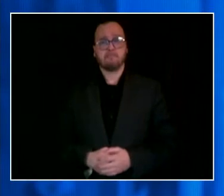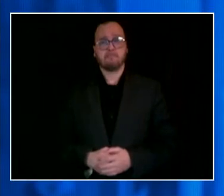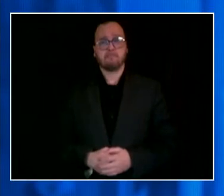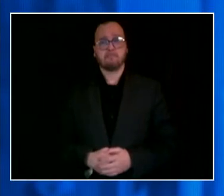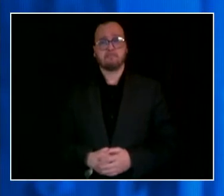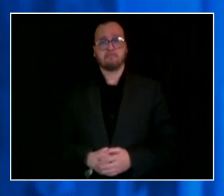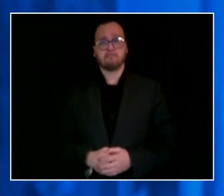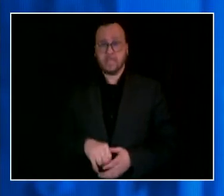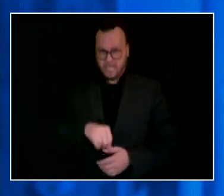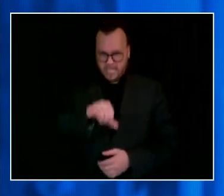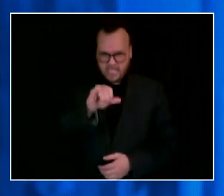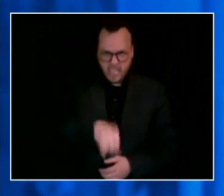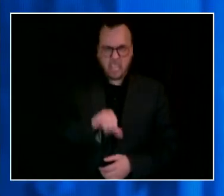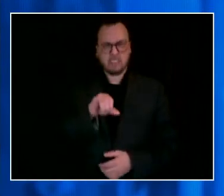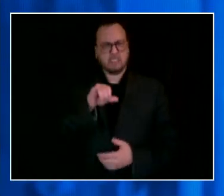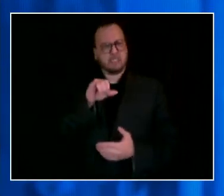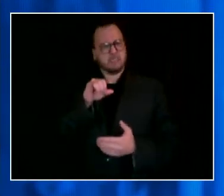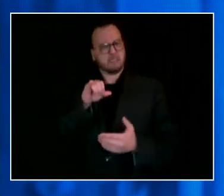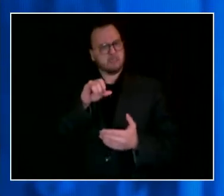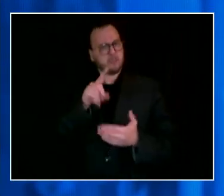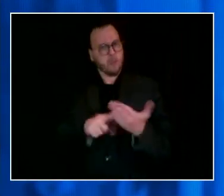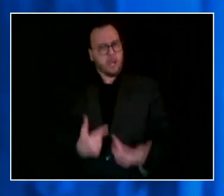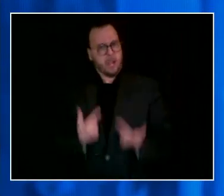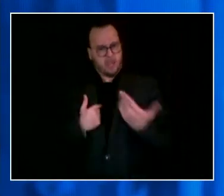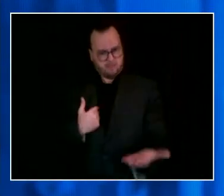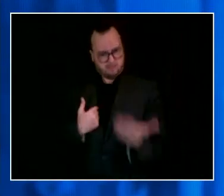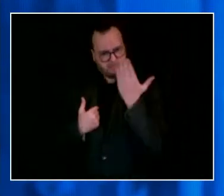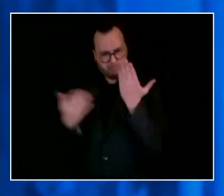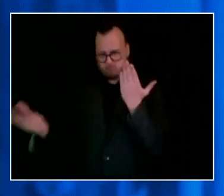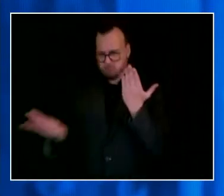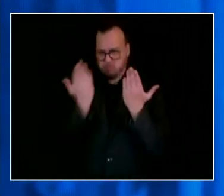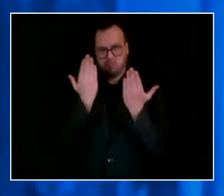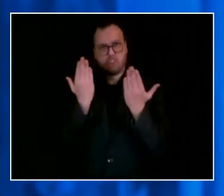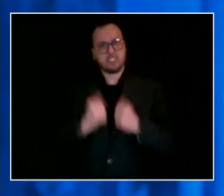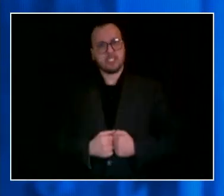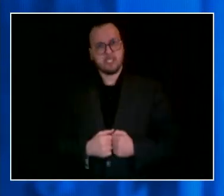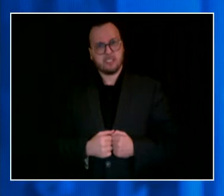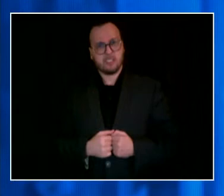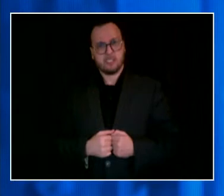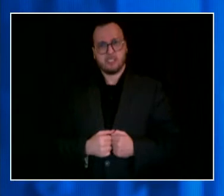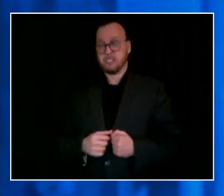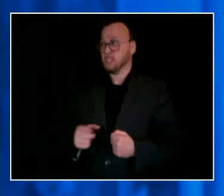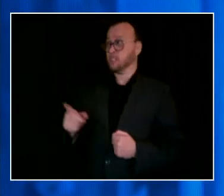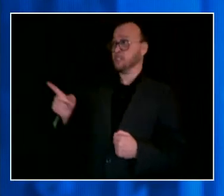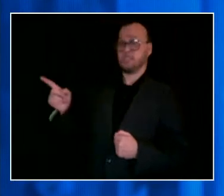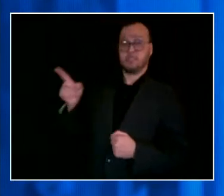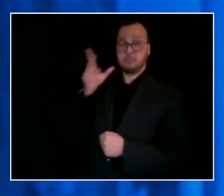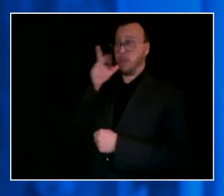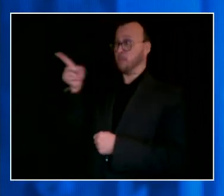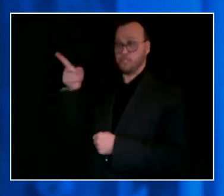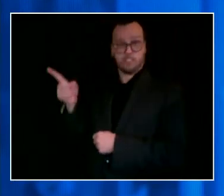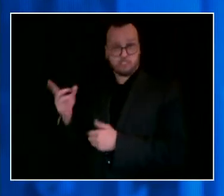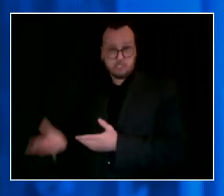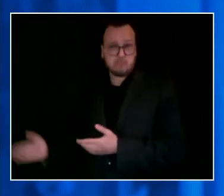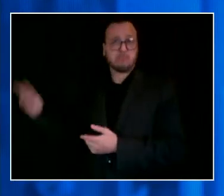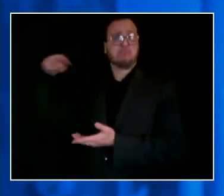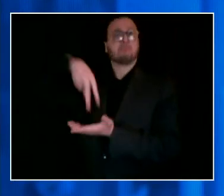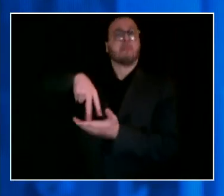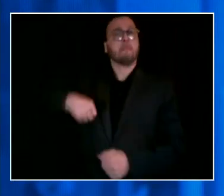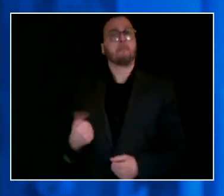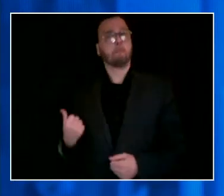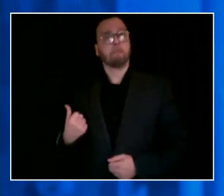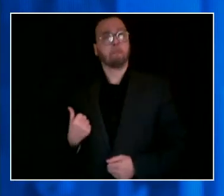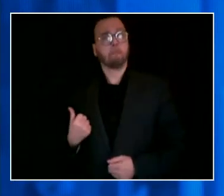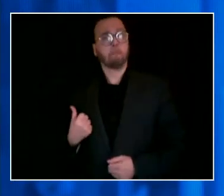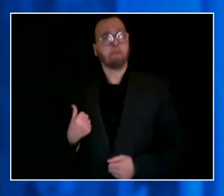That's what life presents you. She stepped up. I would walk past